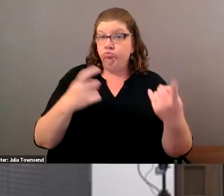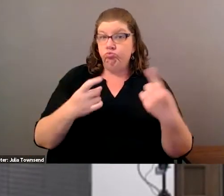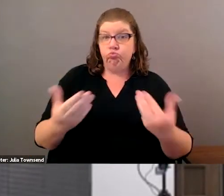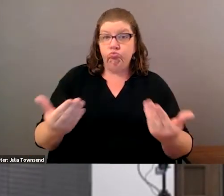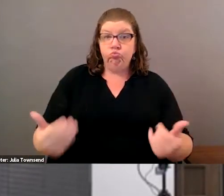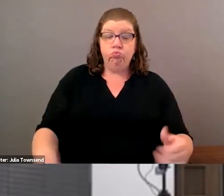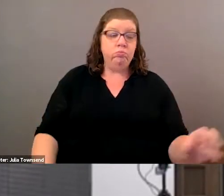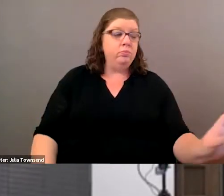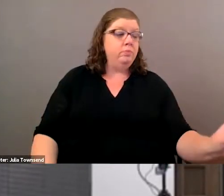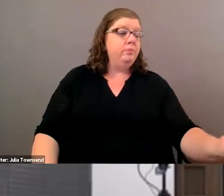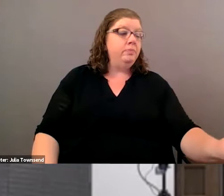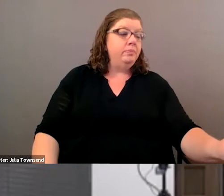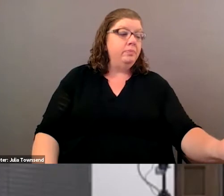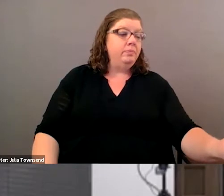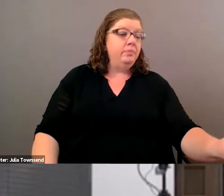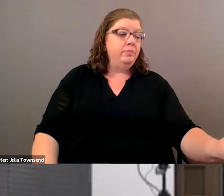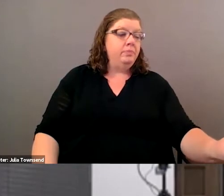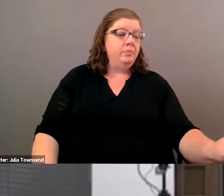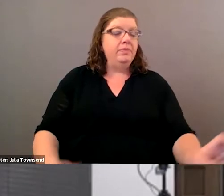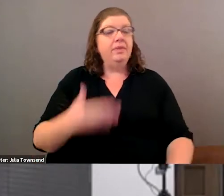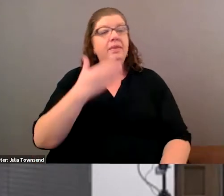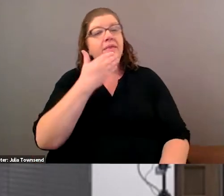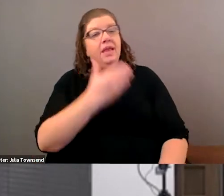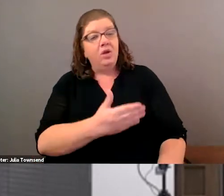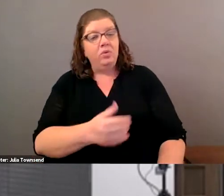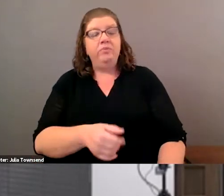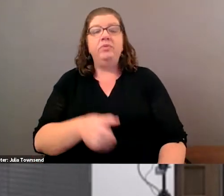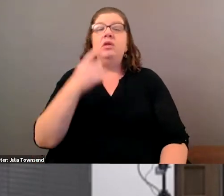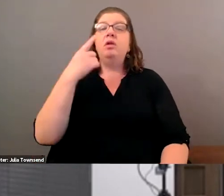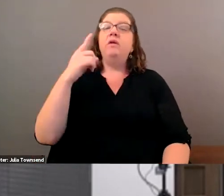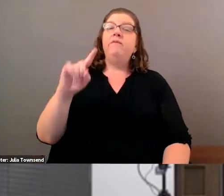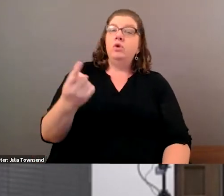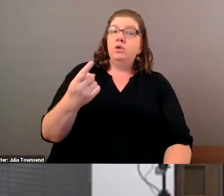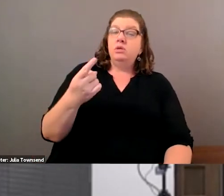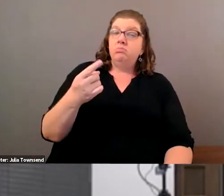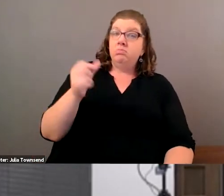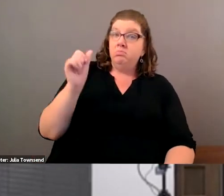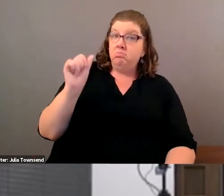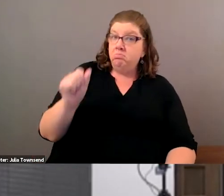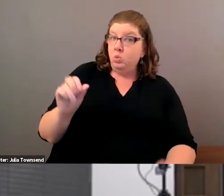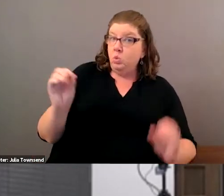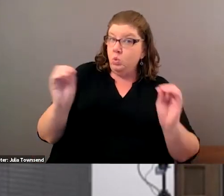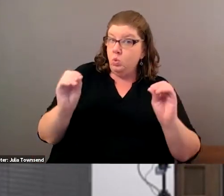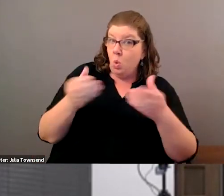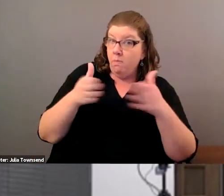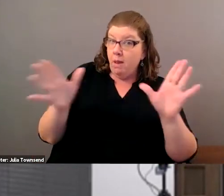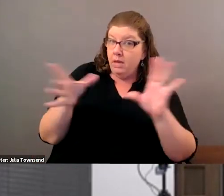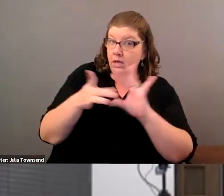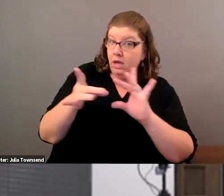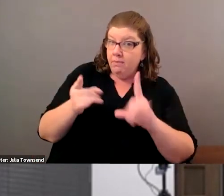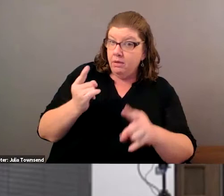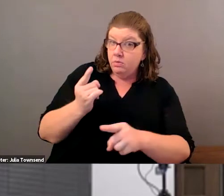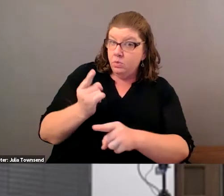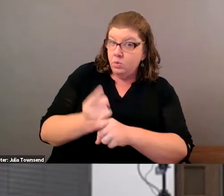questions. Thank you. Thank you. First of all, Ms. Trujillo, can you confirm that there are no public comments on this